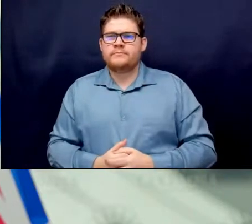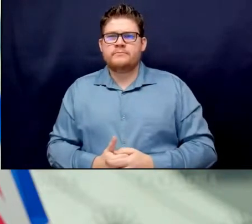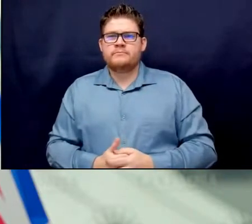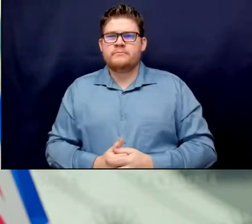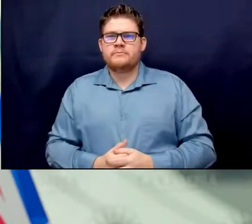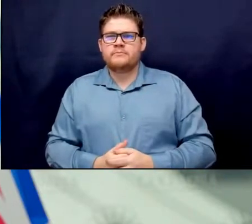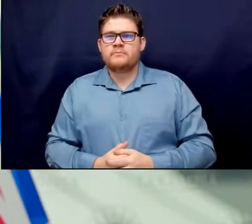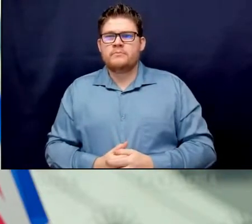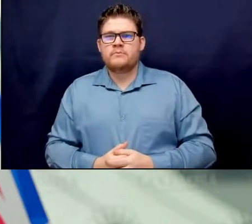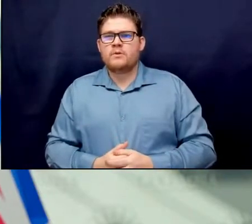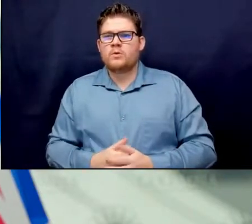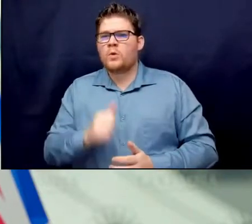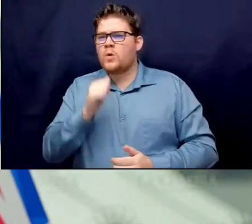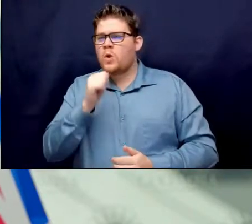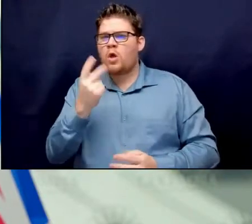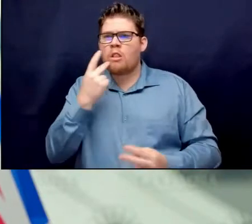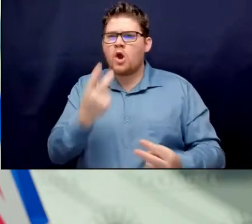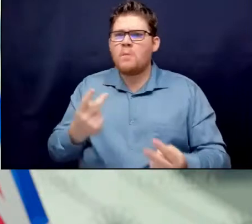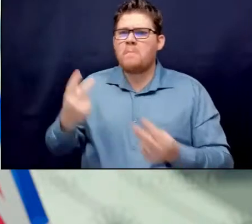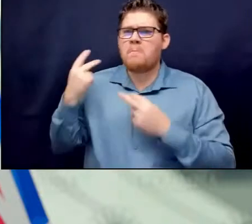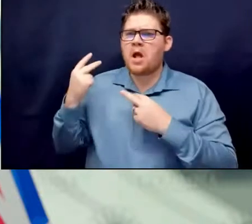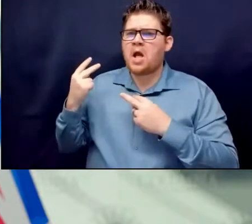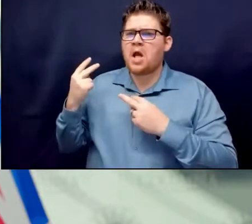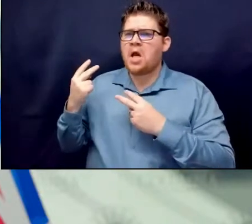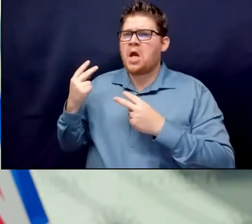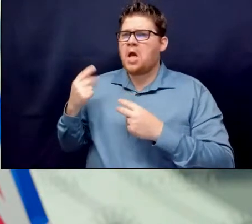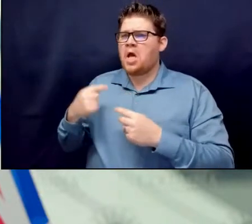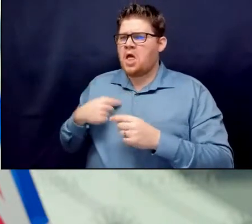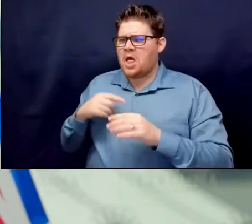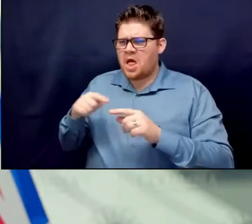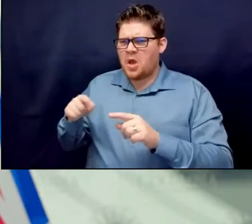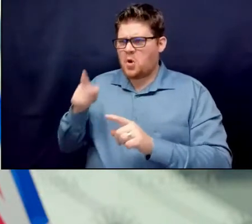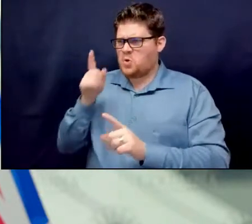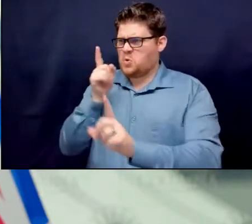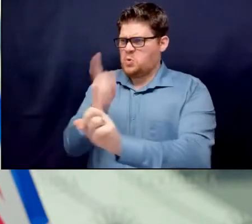many people all the time, to focus on what we can do today to help